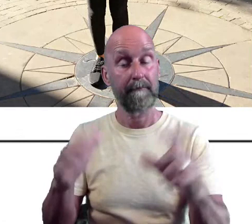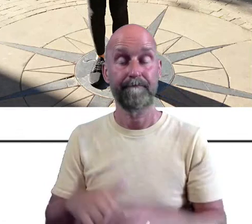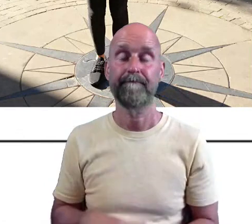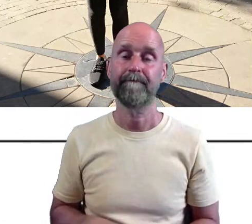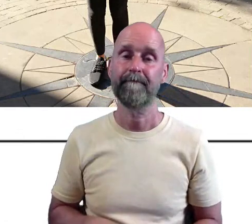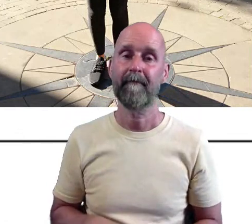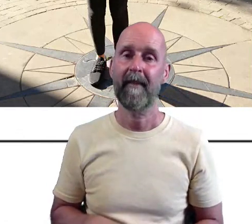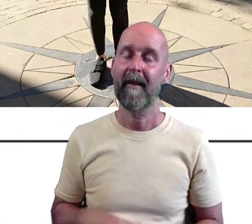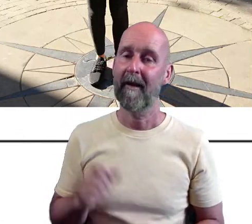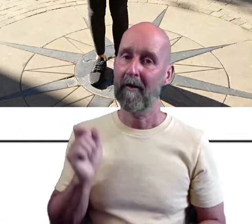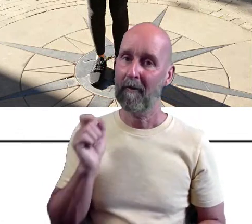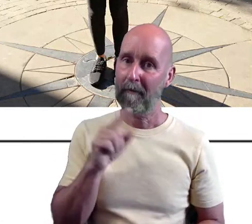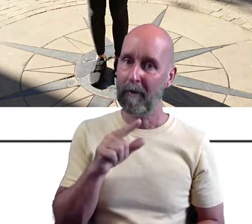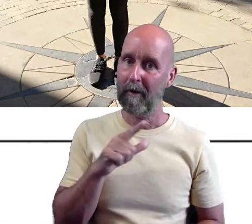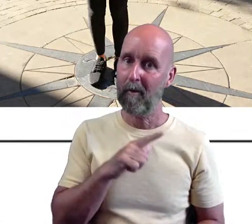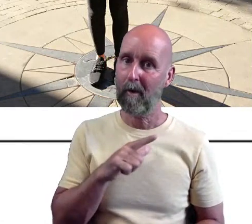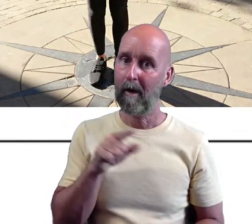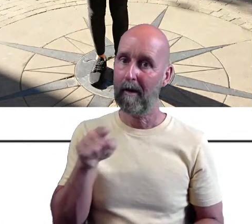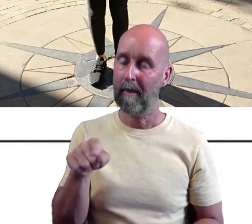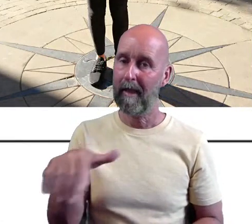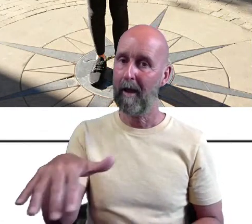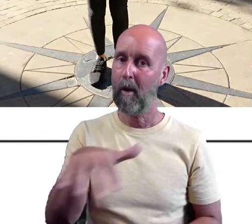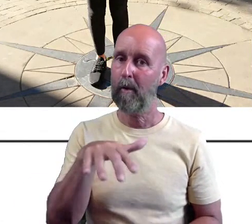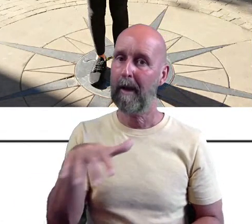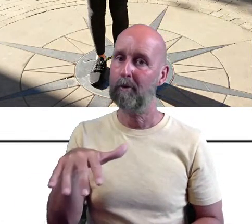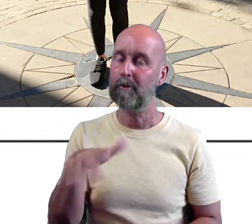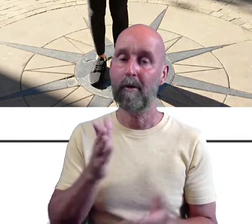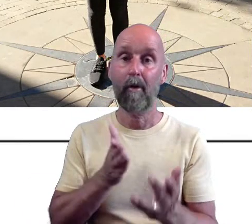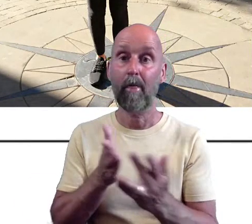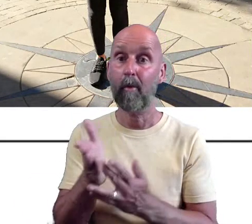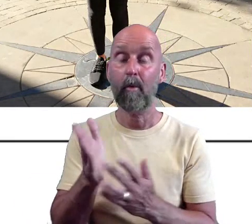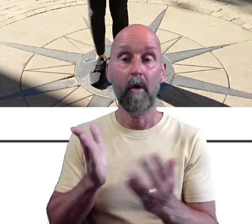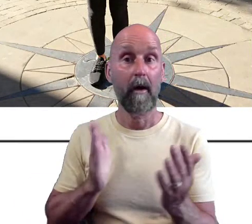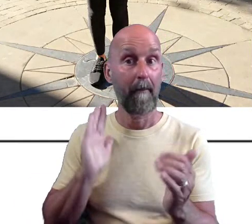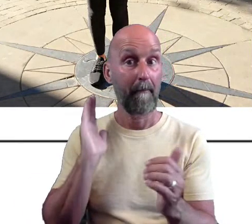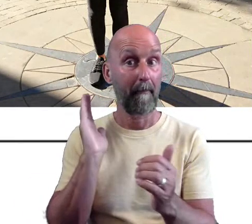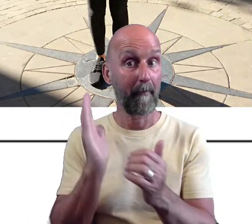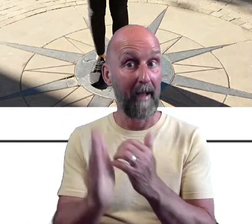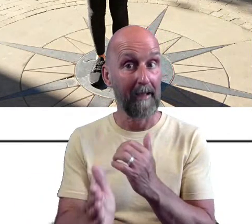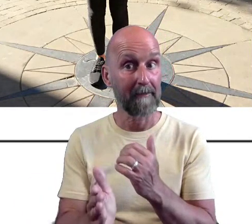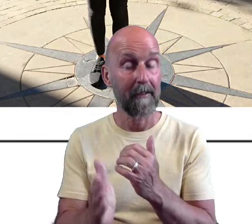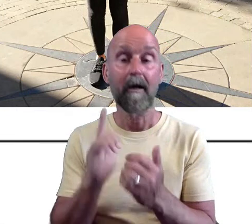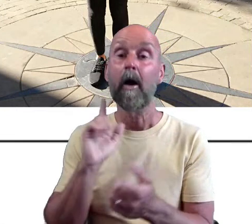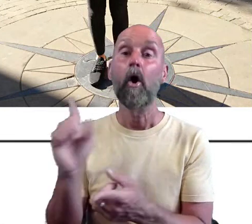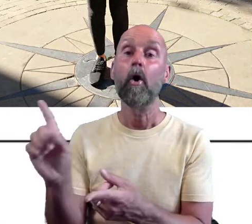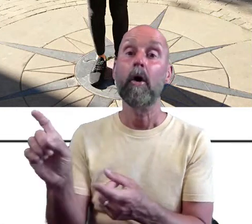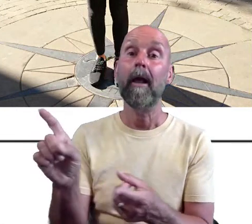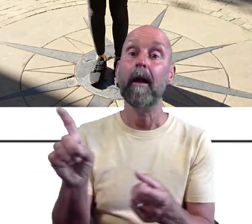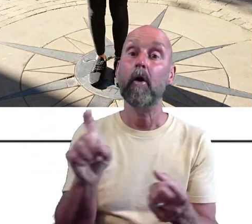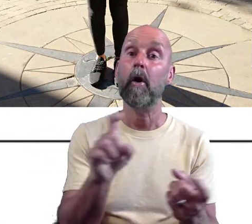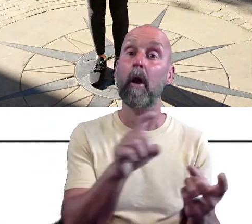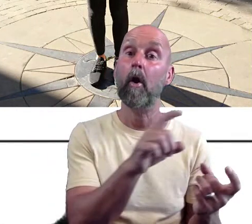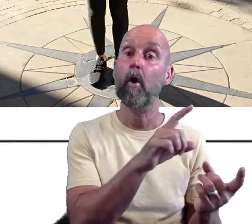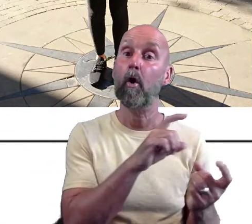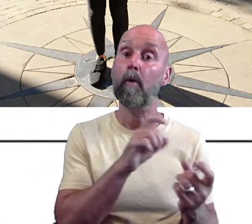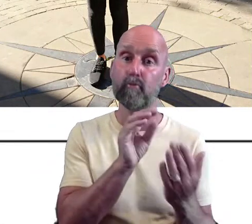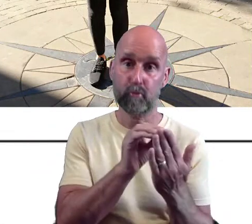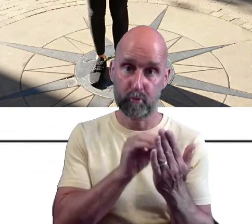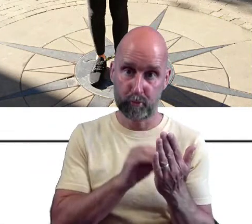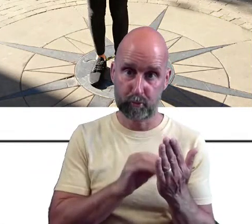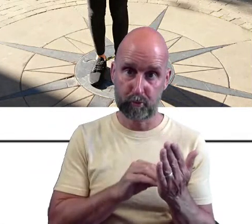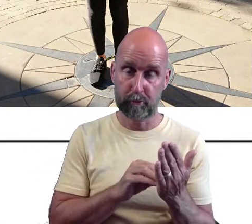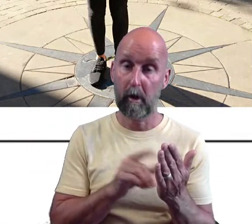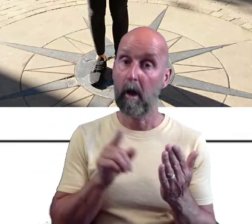players actually passed this location earlier on in the experience. So it was only once they'd collected enough information to realize that this was Mia